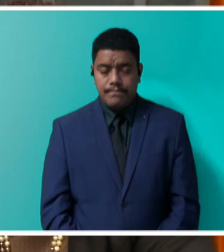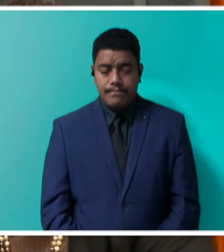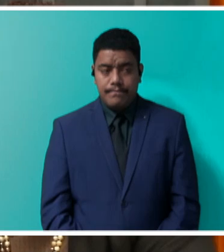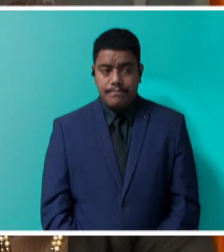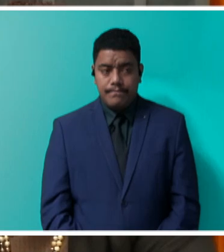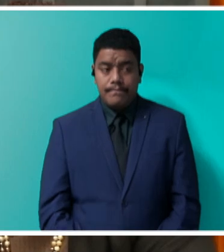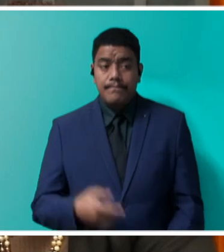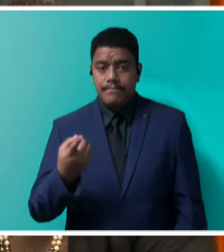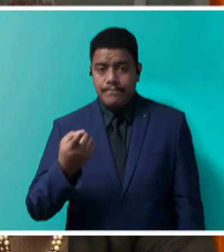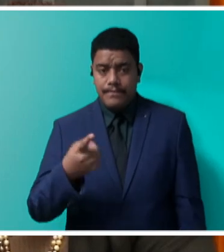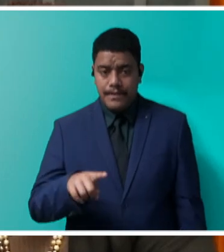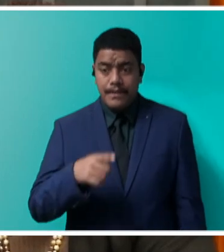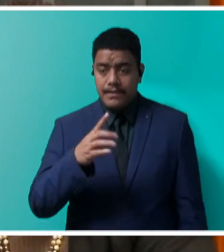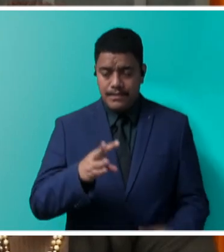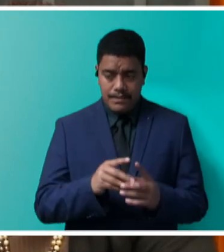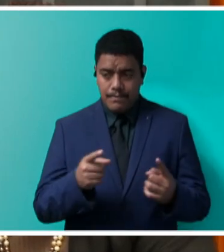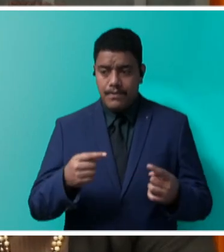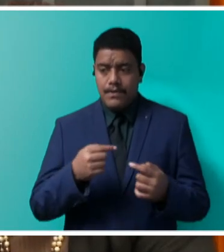and it's something that